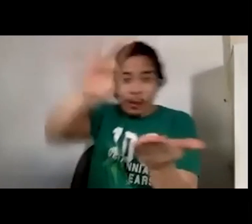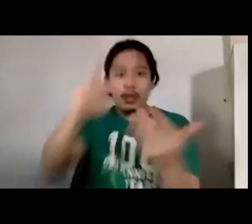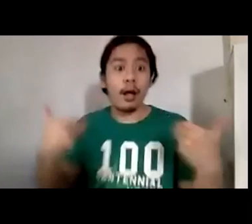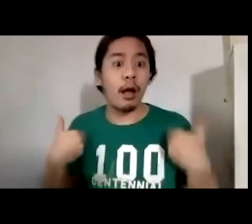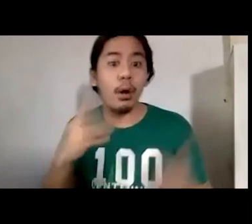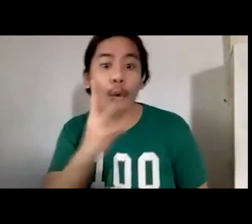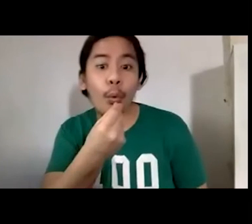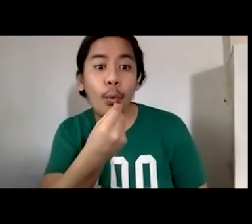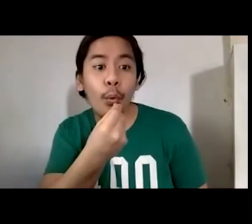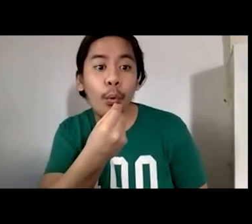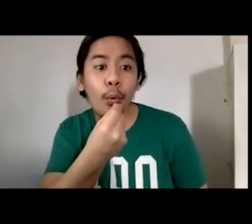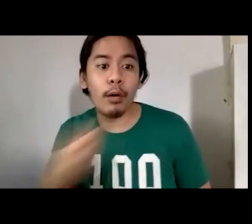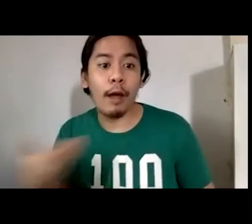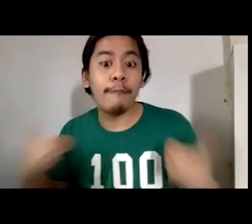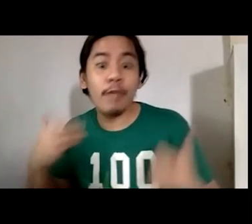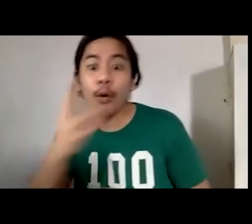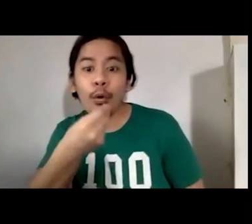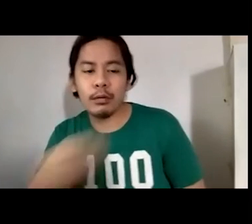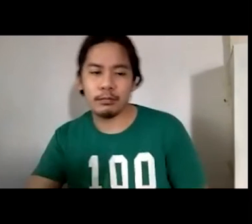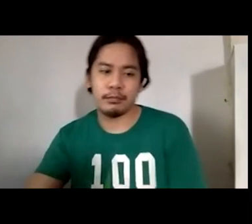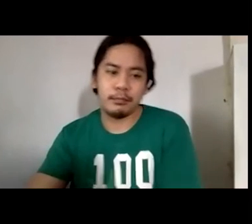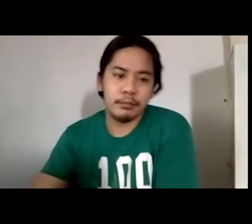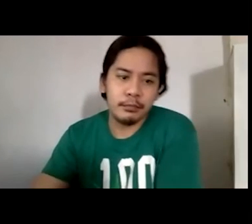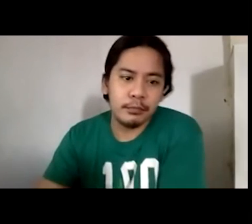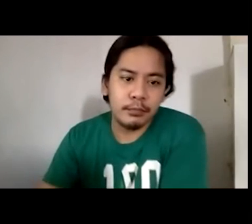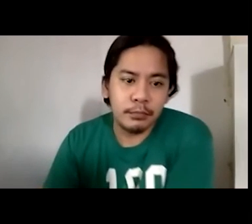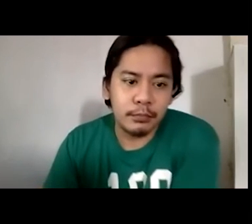One moment, sir. They're just Yeah. still discussing.